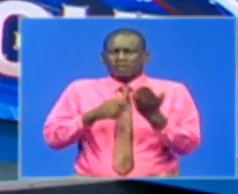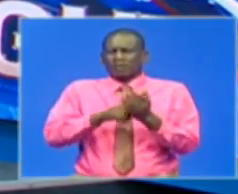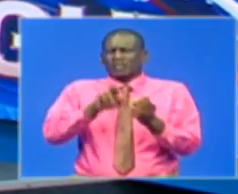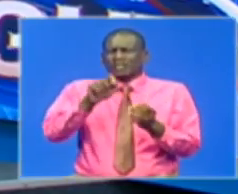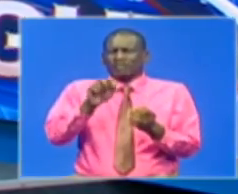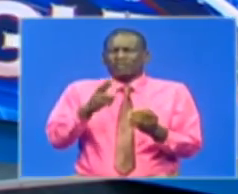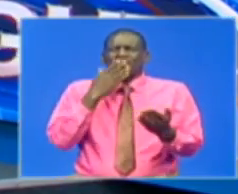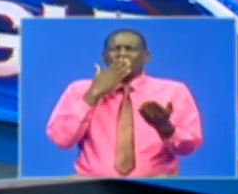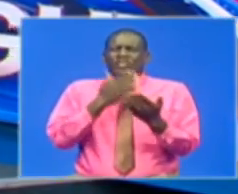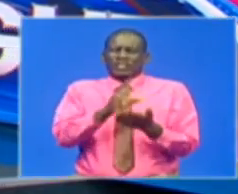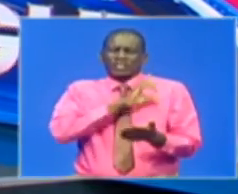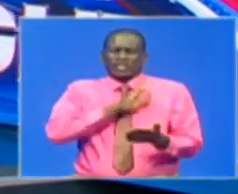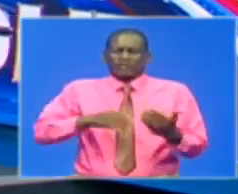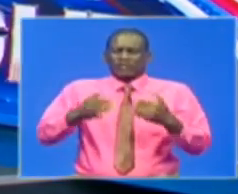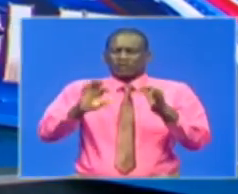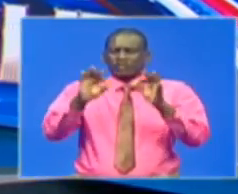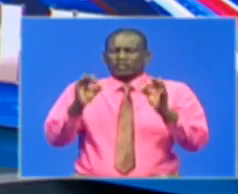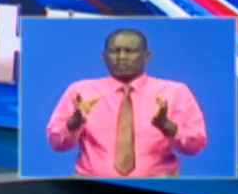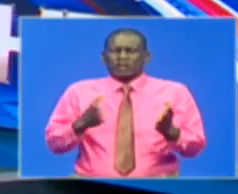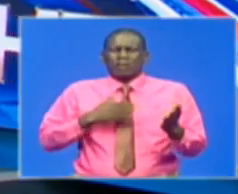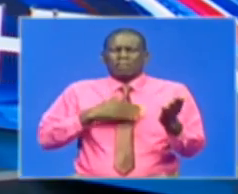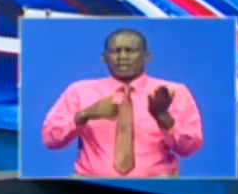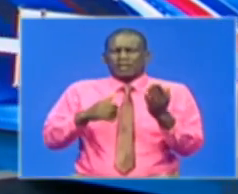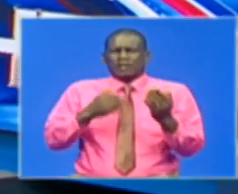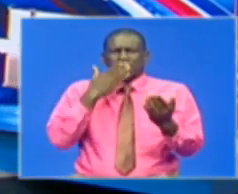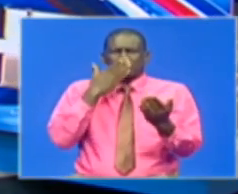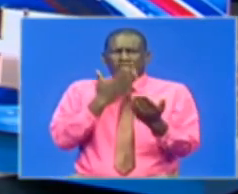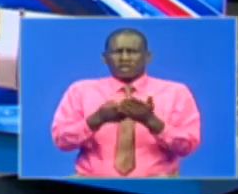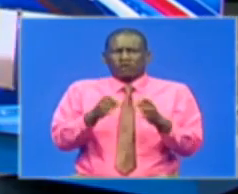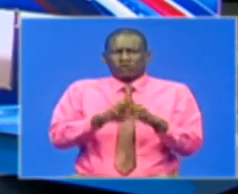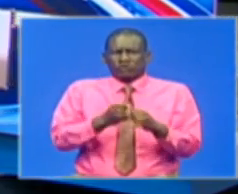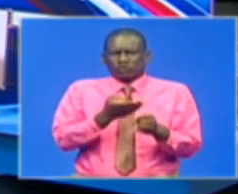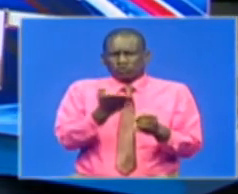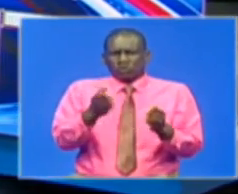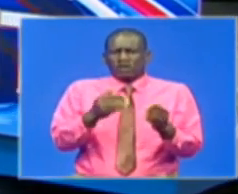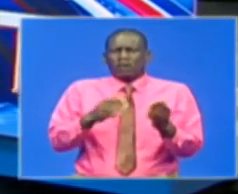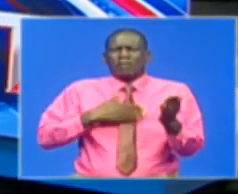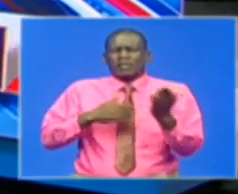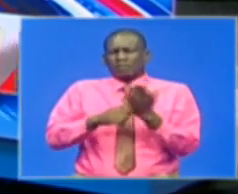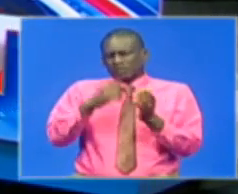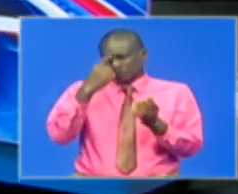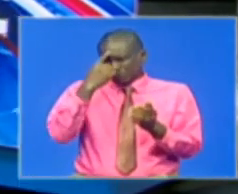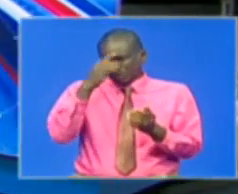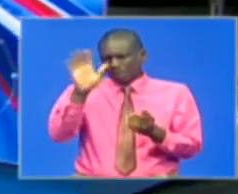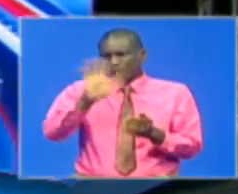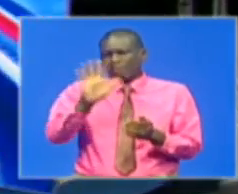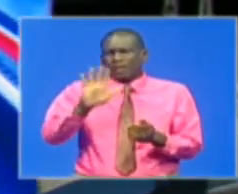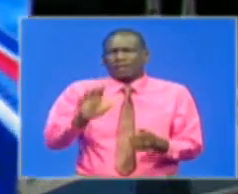Agondoa, our sign language interpreter, and thanks very much to you. I'm Smriti Vidyarthi. Bye-bye.